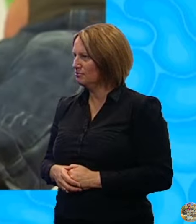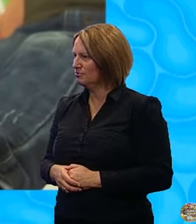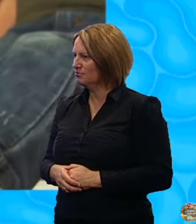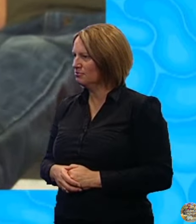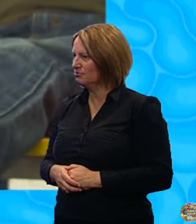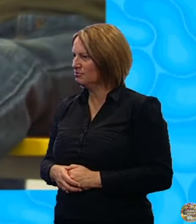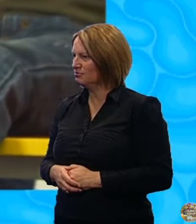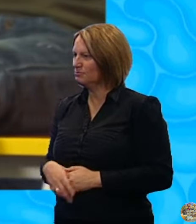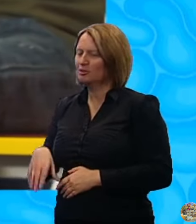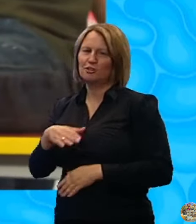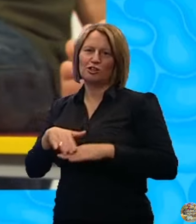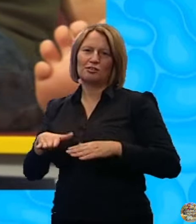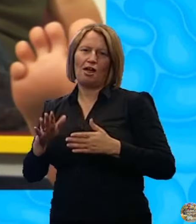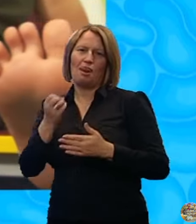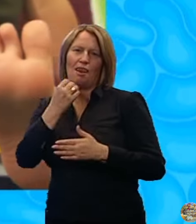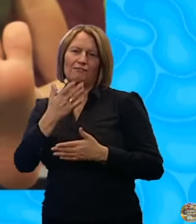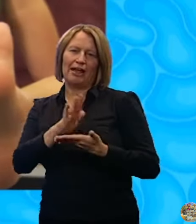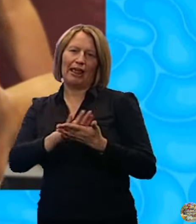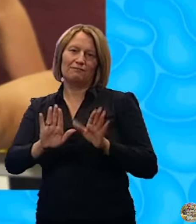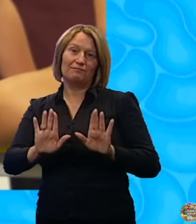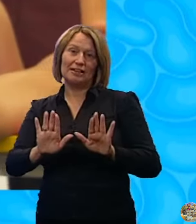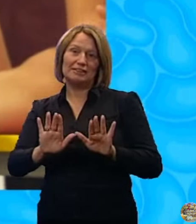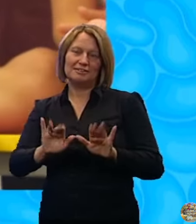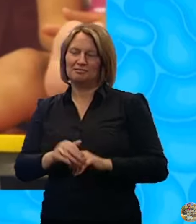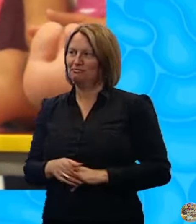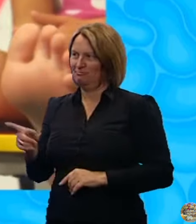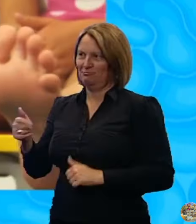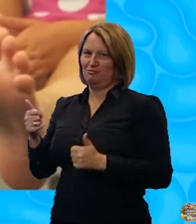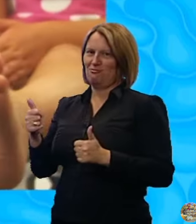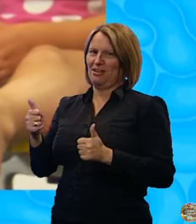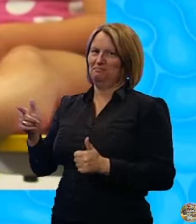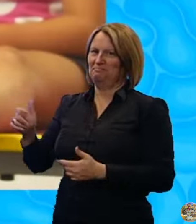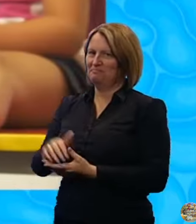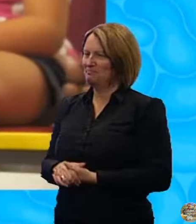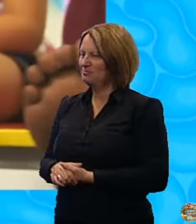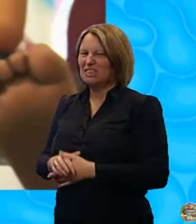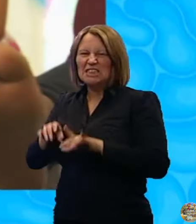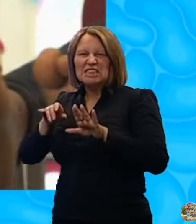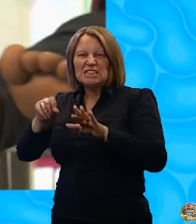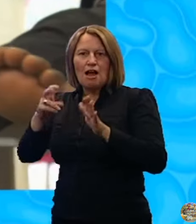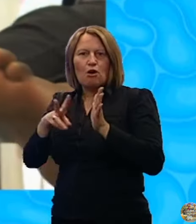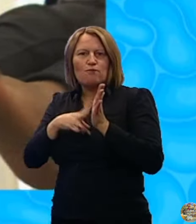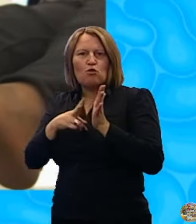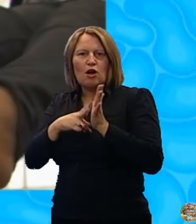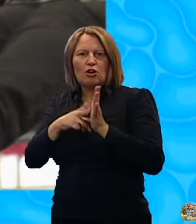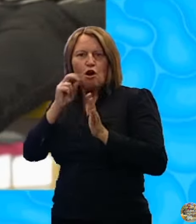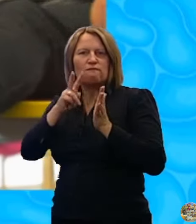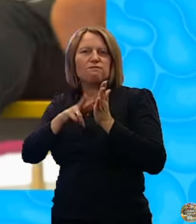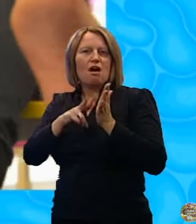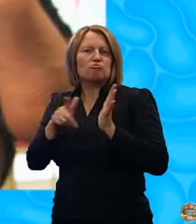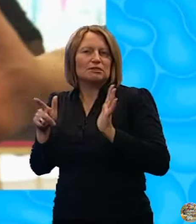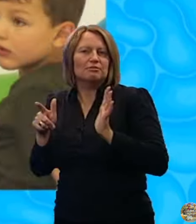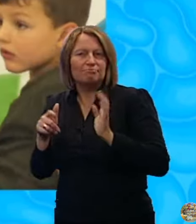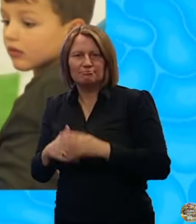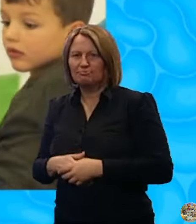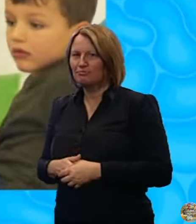All our healthy helpers have lovely, clean feet and that's great. And the bugs that cause the verrucas are